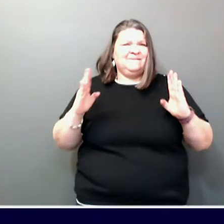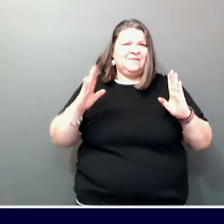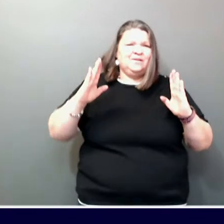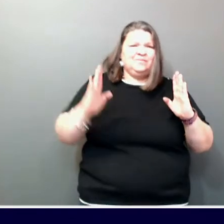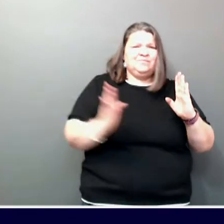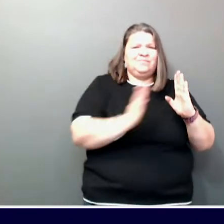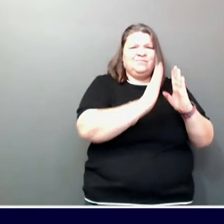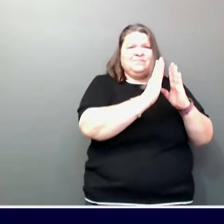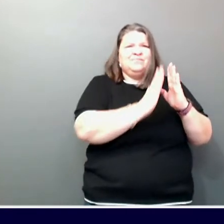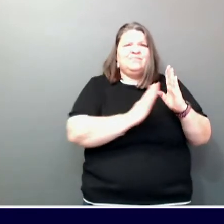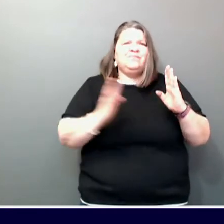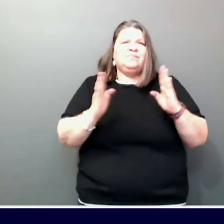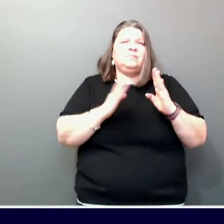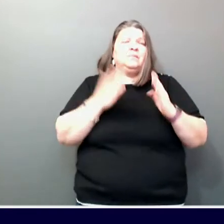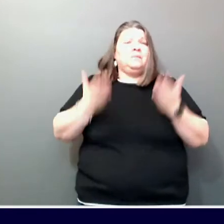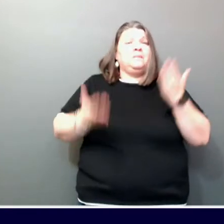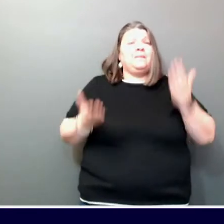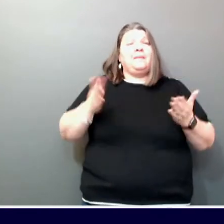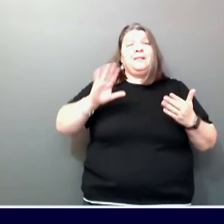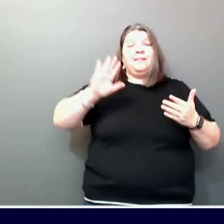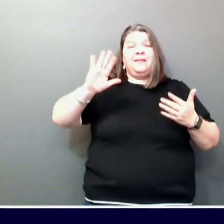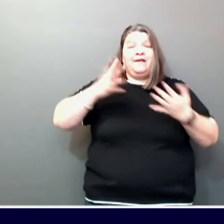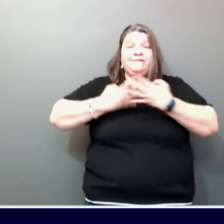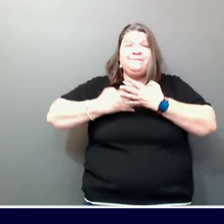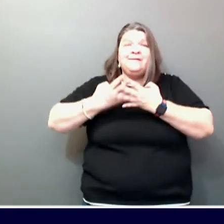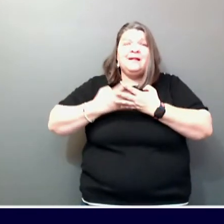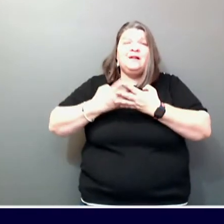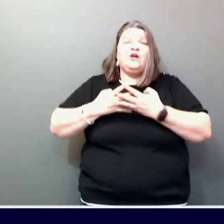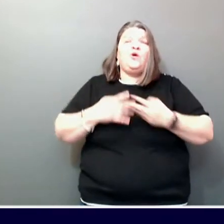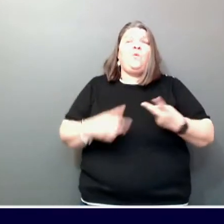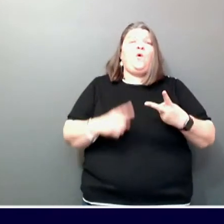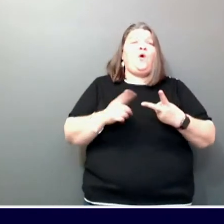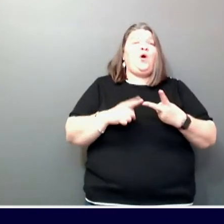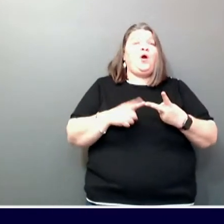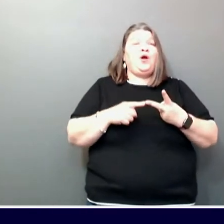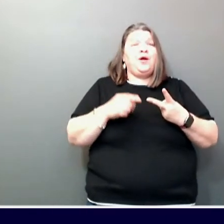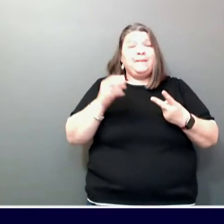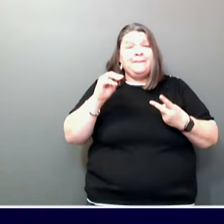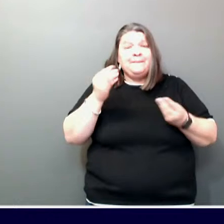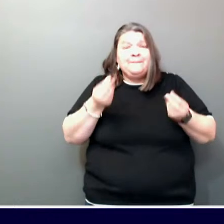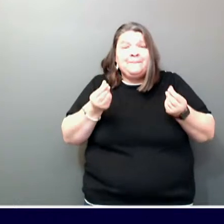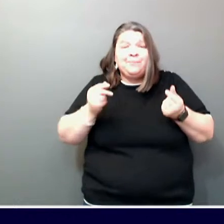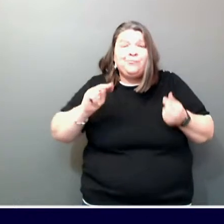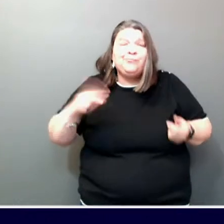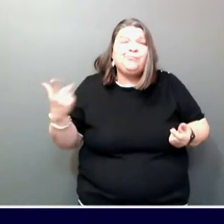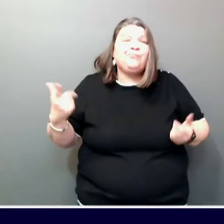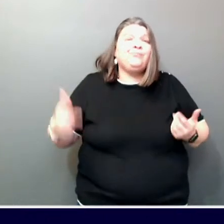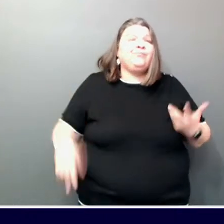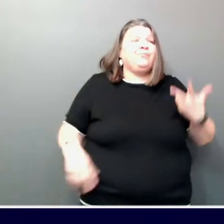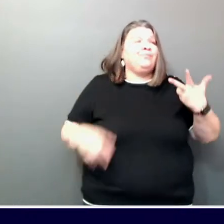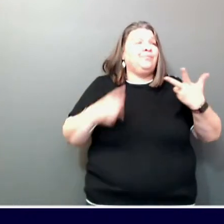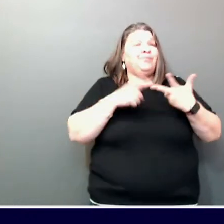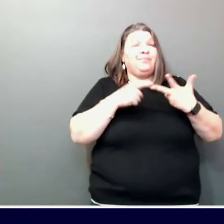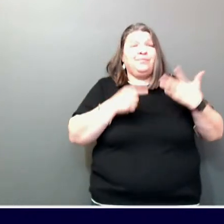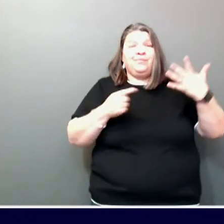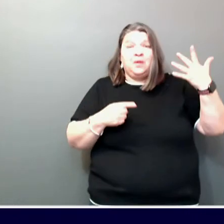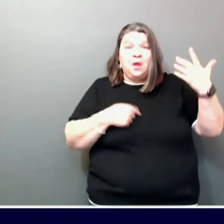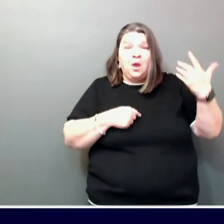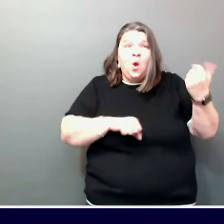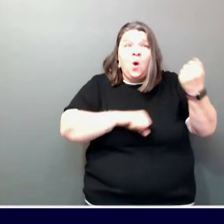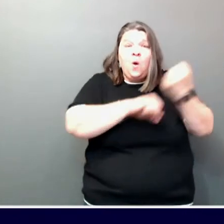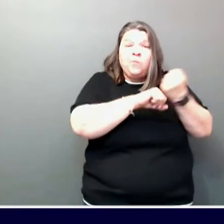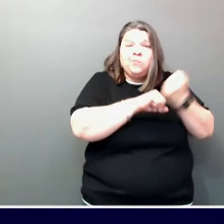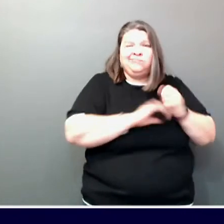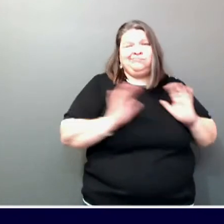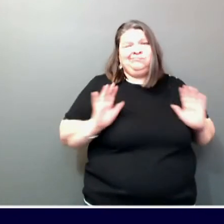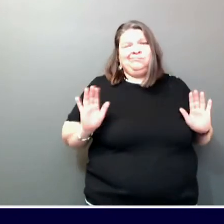different. Some may have completely faulty material altogether. So I don't think there's any room here to suggest that any type of counterfeit mask